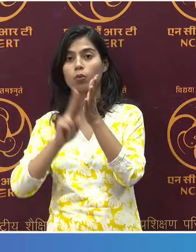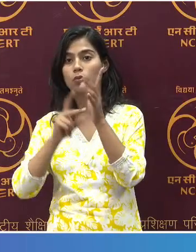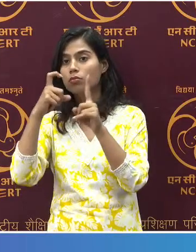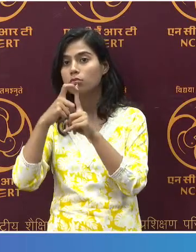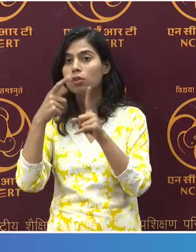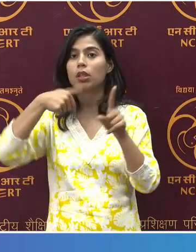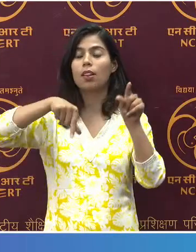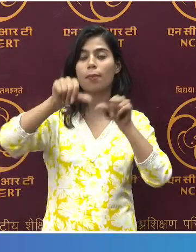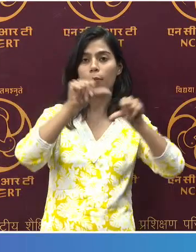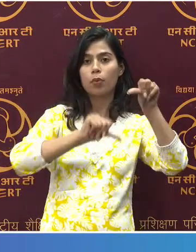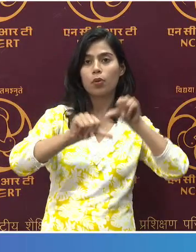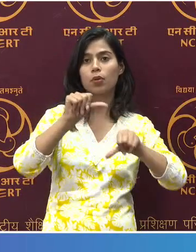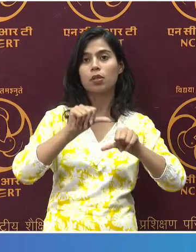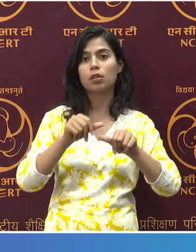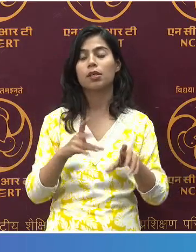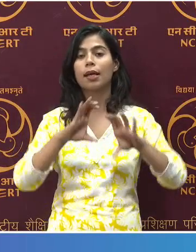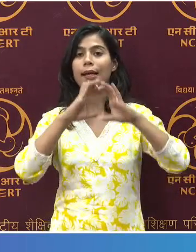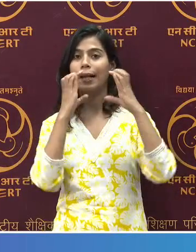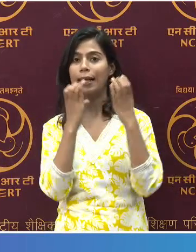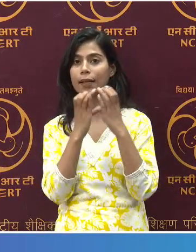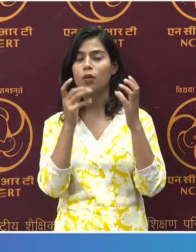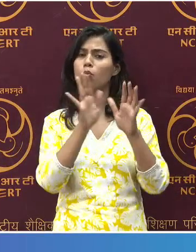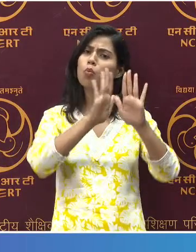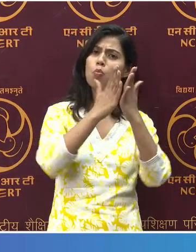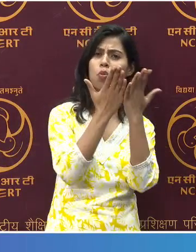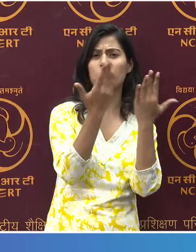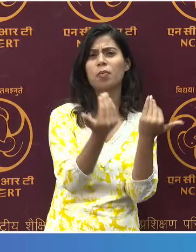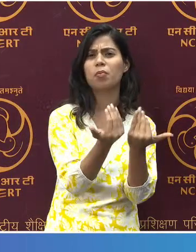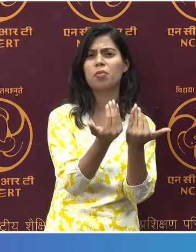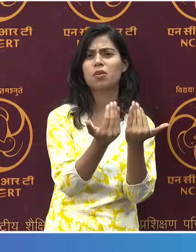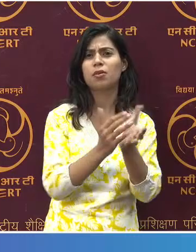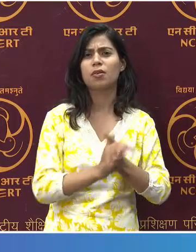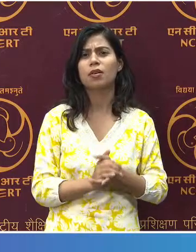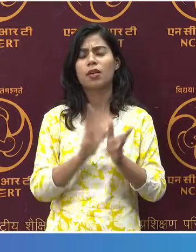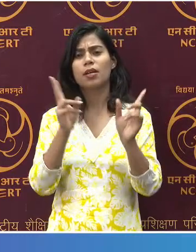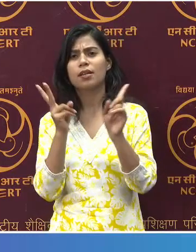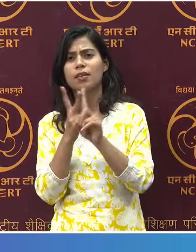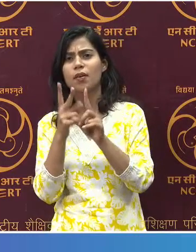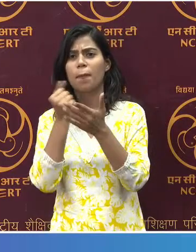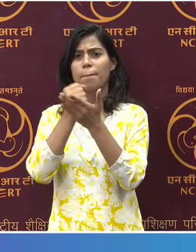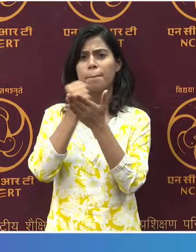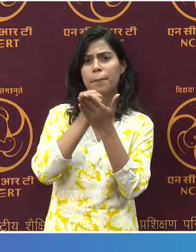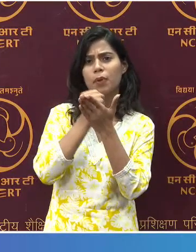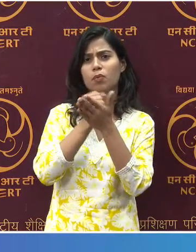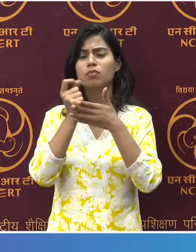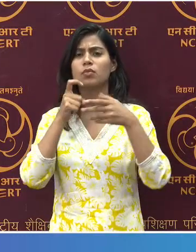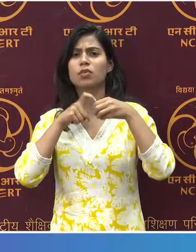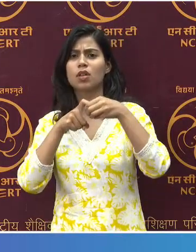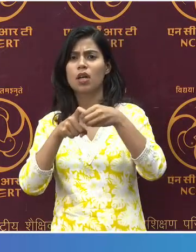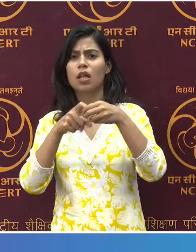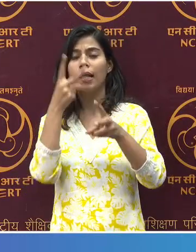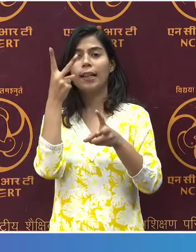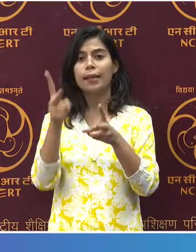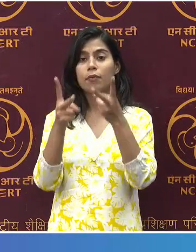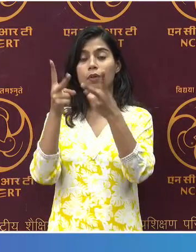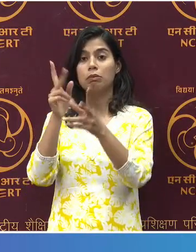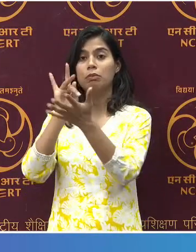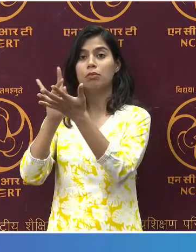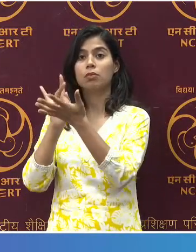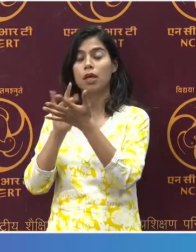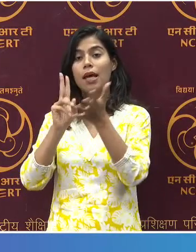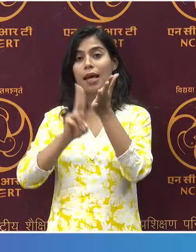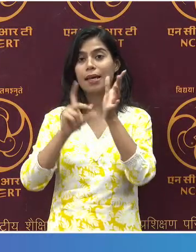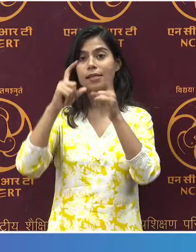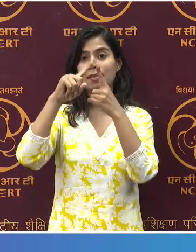process. We see the classes, and the books are also available, and do the practice of questions from the different places, like NCERT